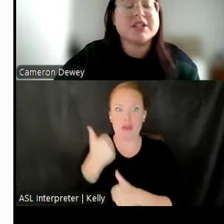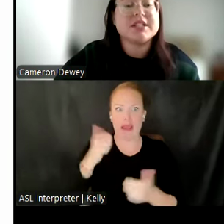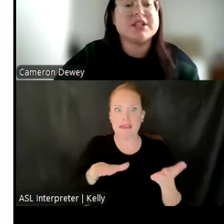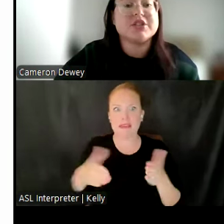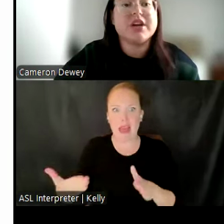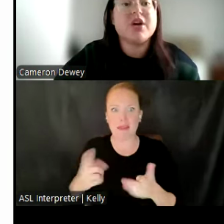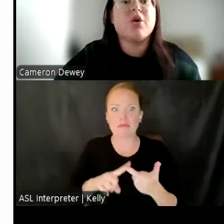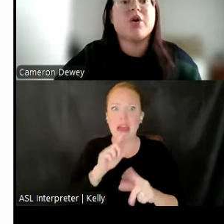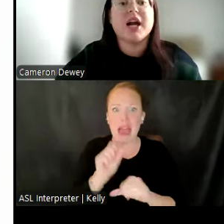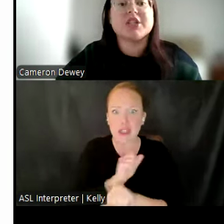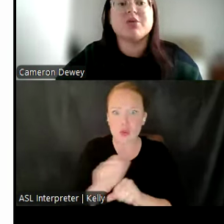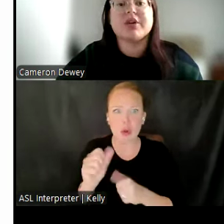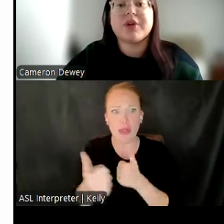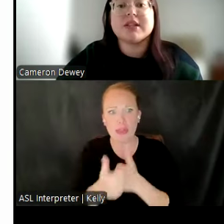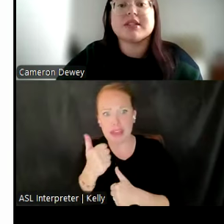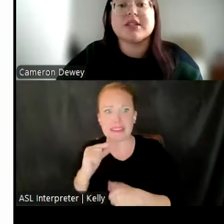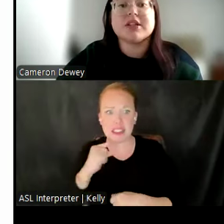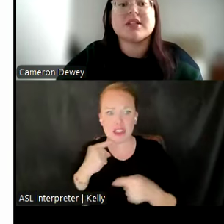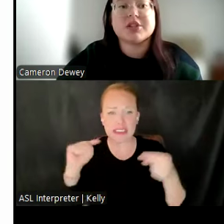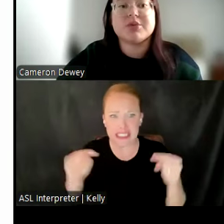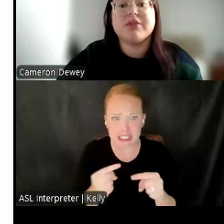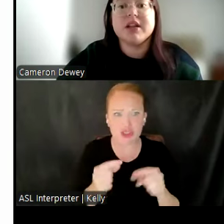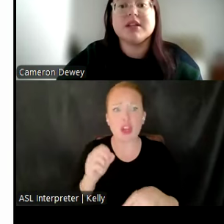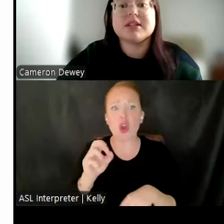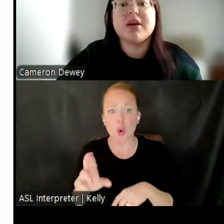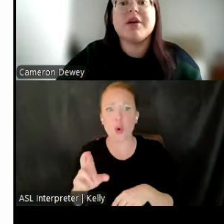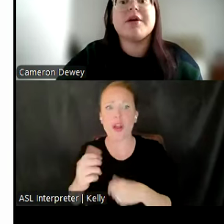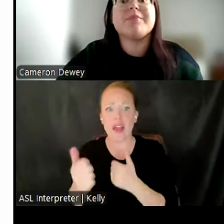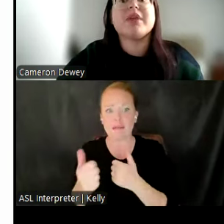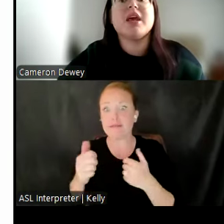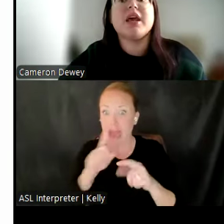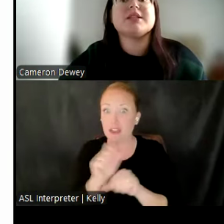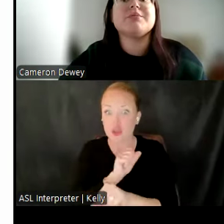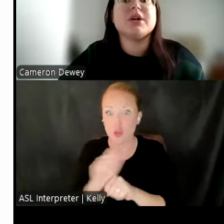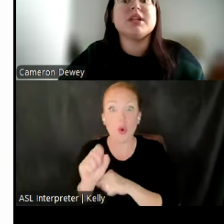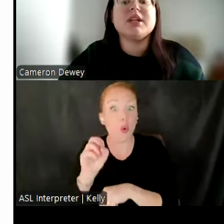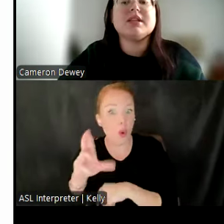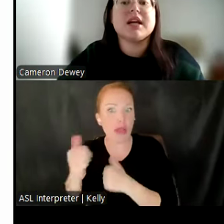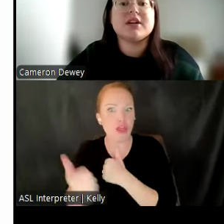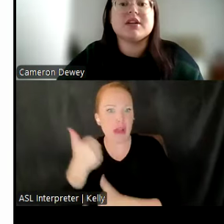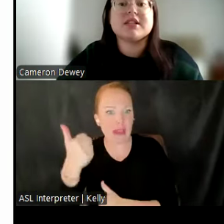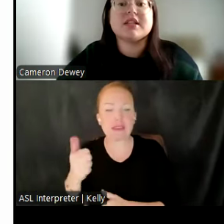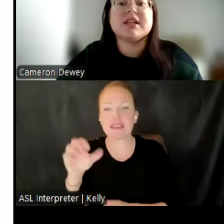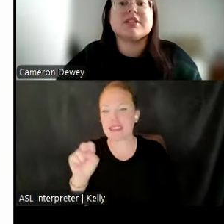threatened serious injury, or actual or threatened sexual violence. It's important in this